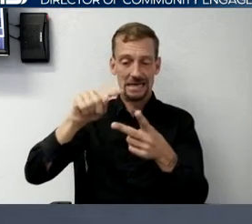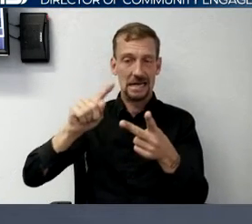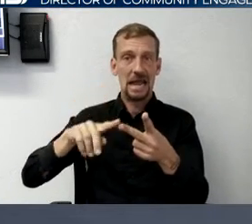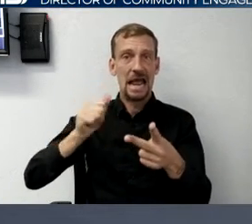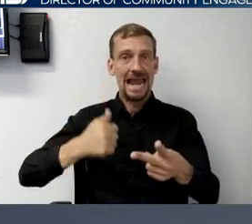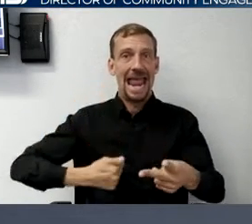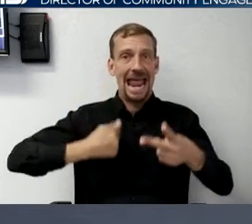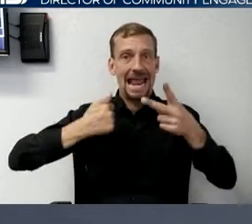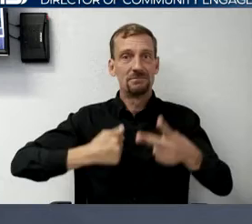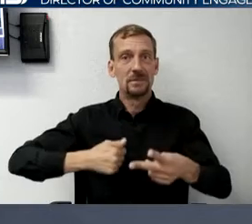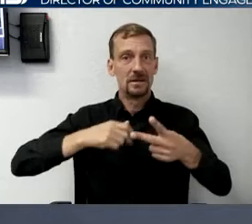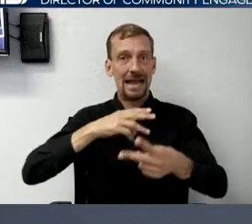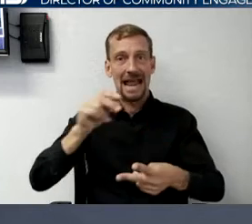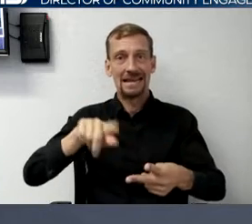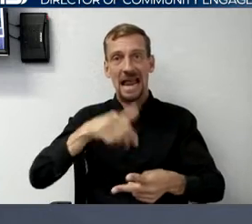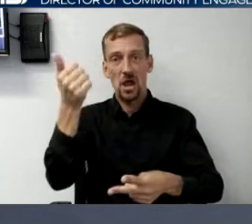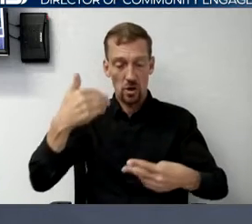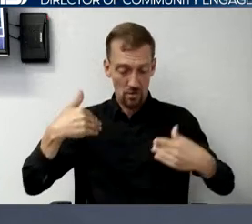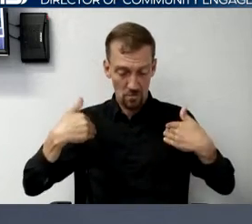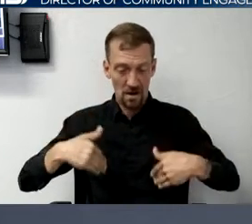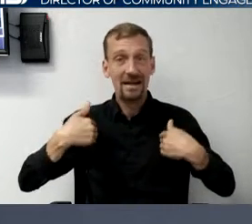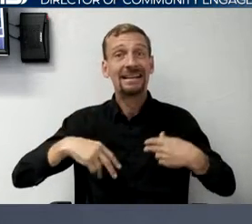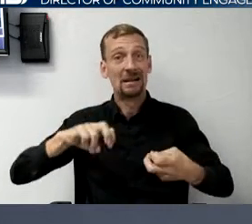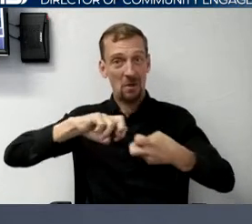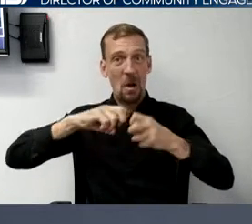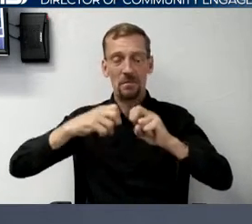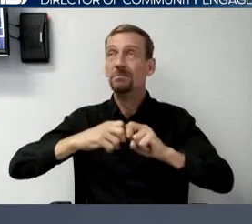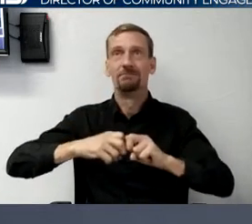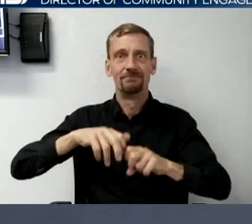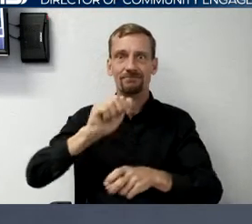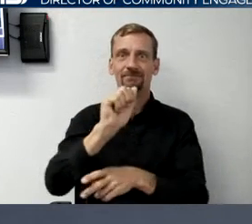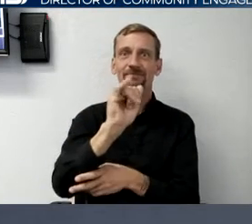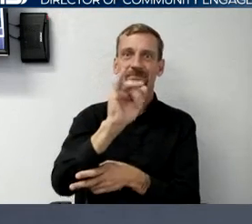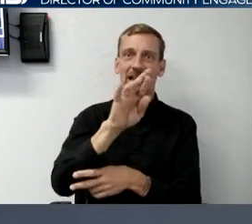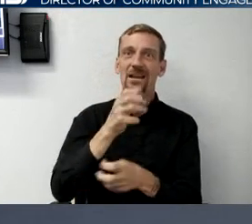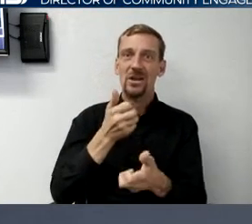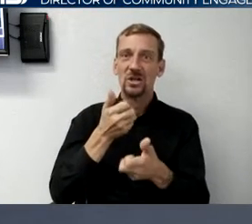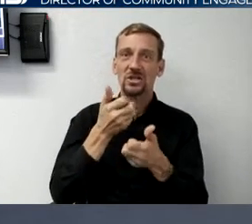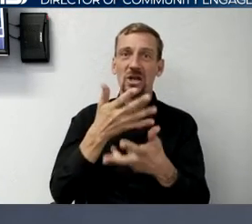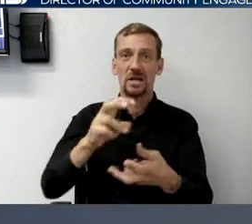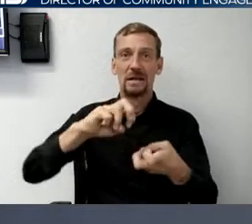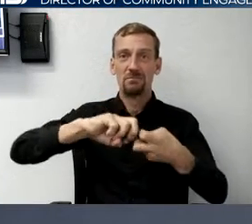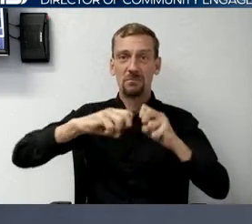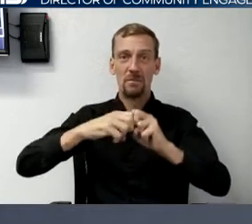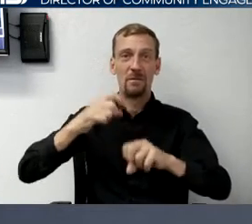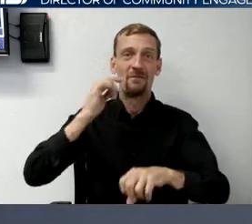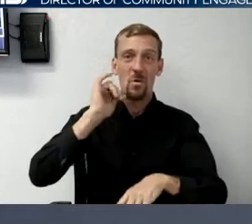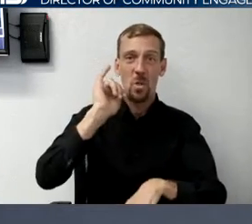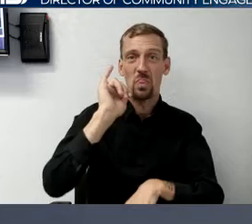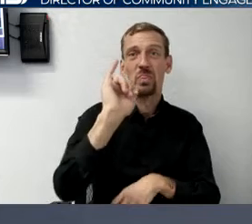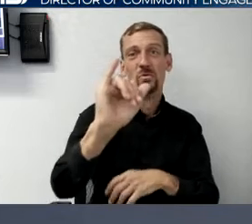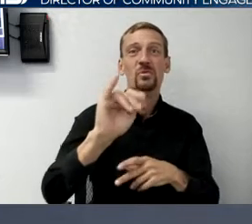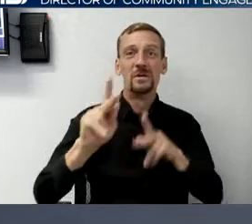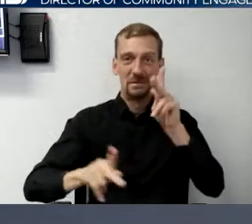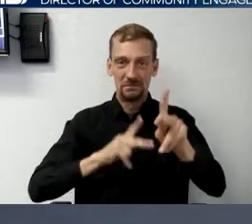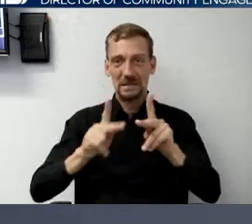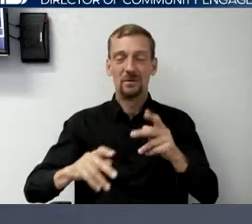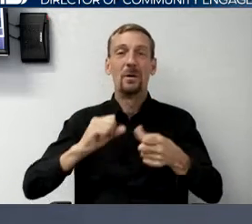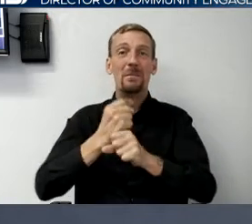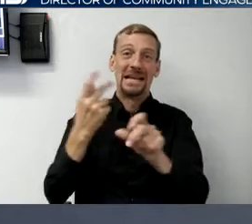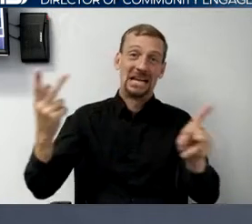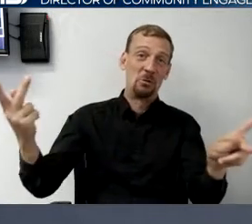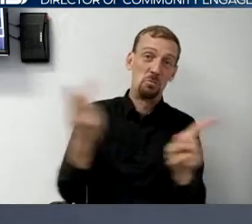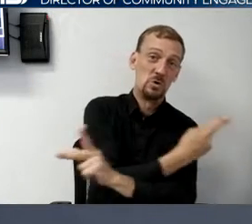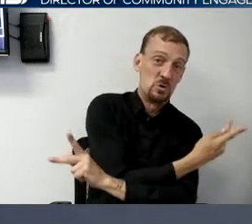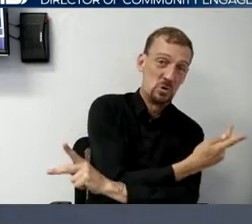respiratory conditions, that unfortunately our air quality is also exacerbating those conditions, and